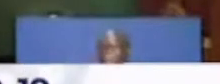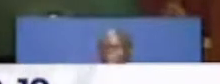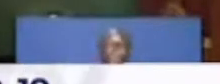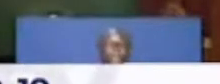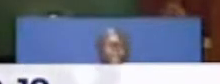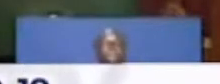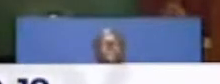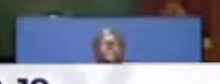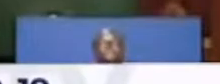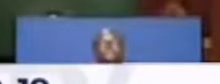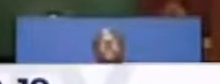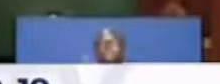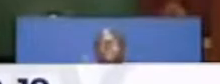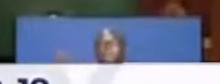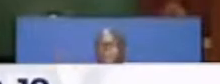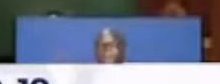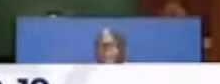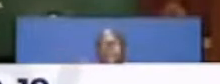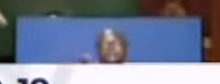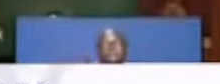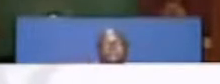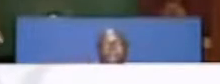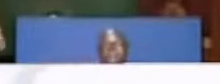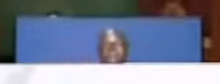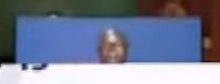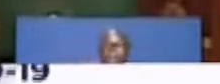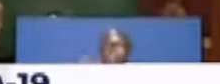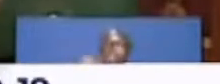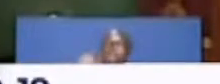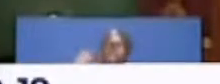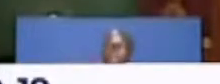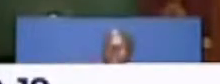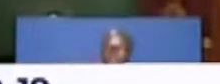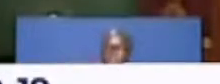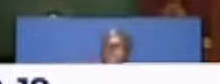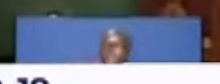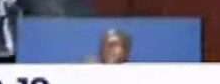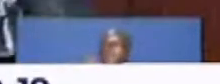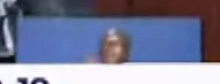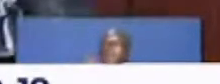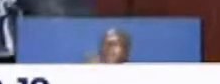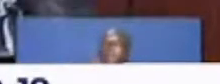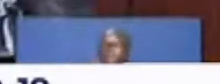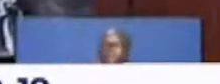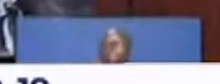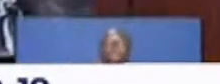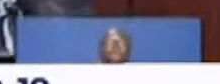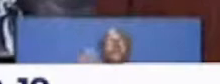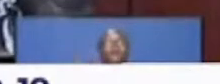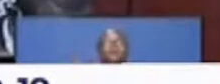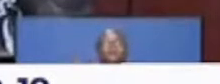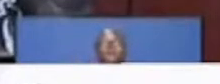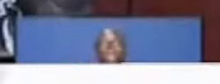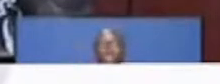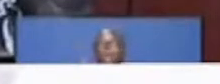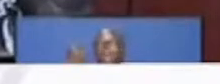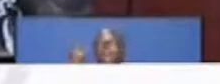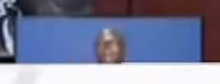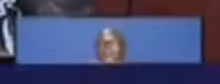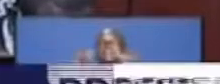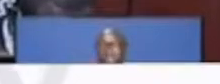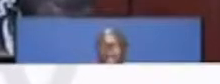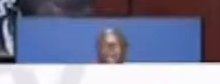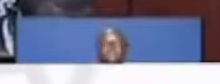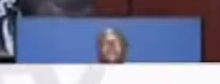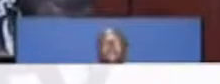With a monthly subscription of Kenya shillings 500, the NHIF Supracover has become Kenya's largest